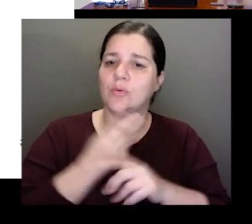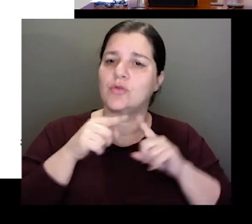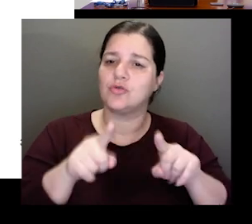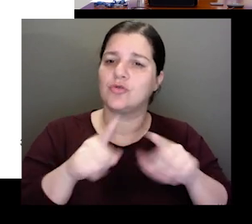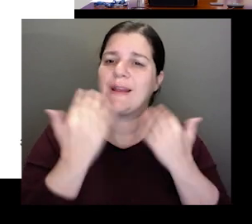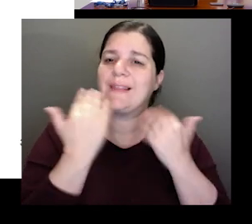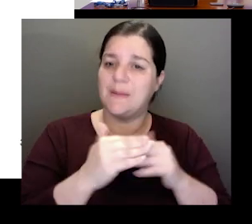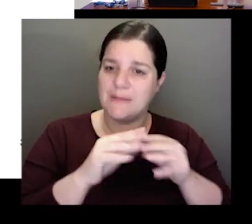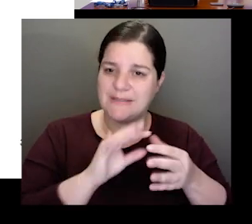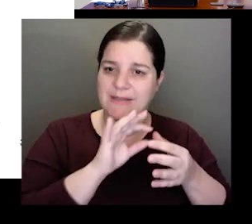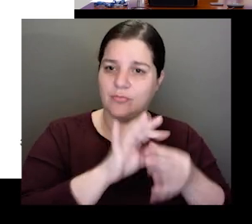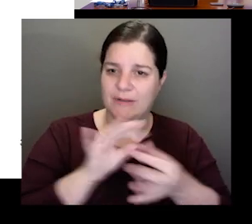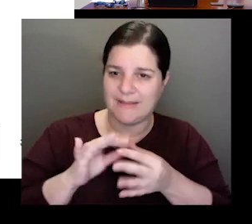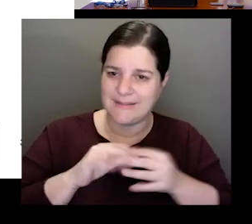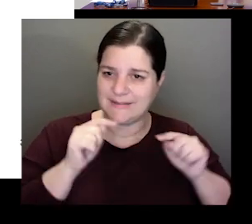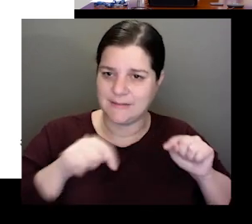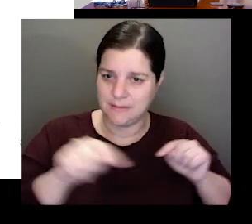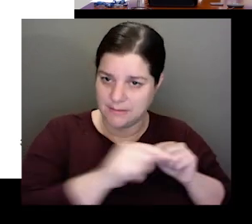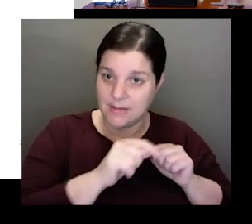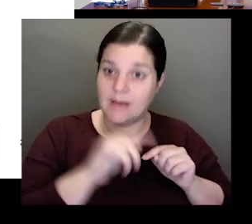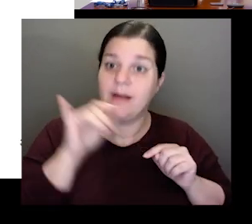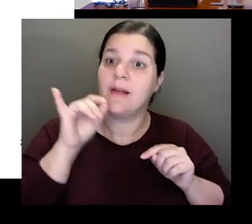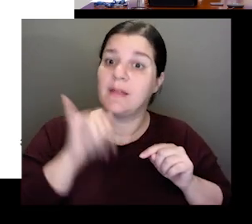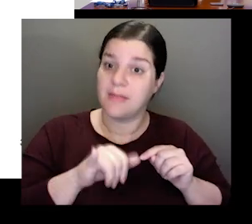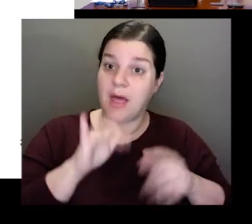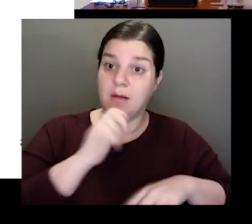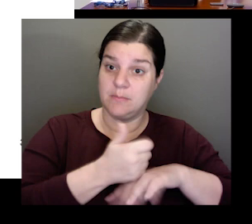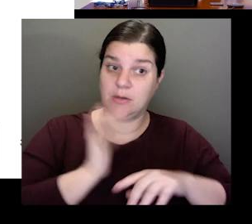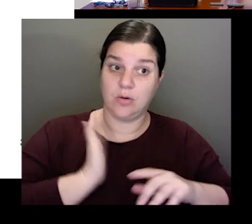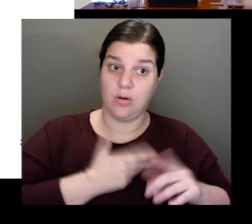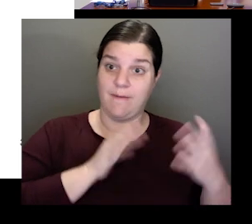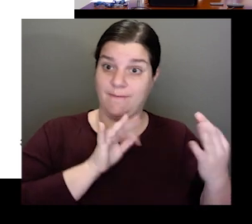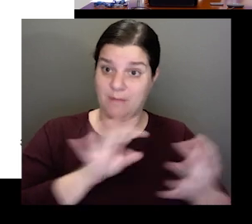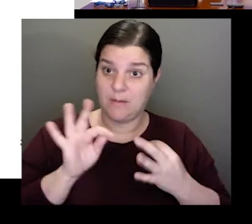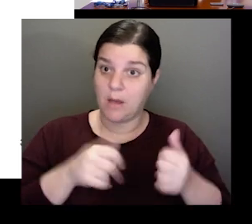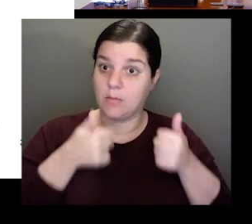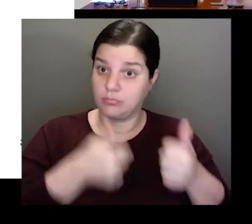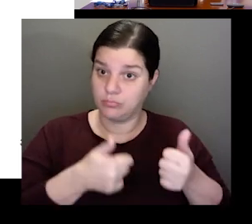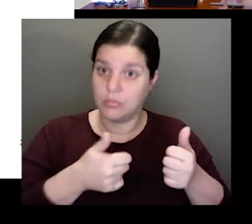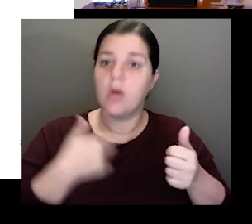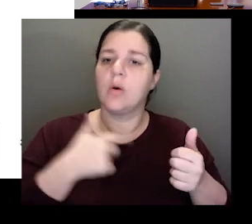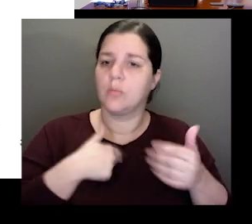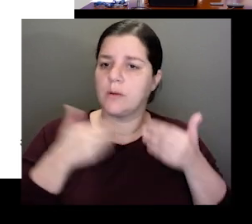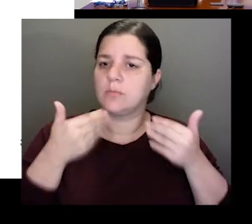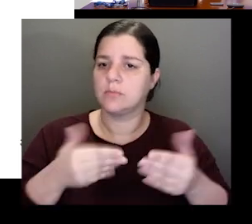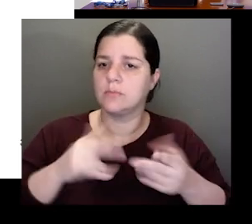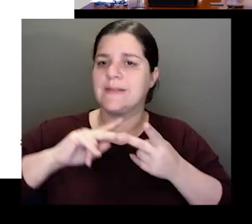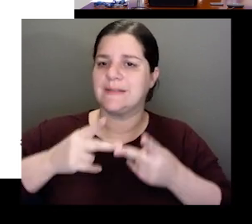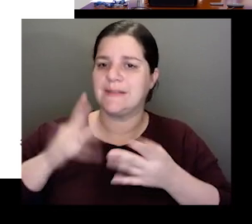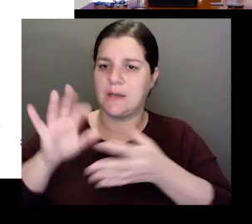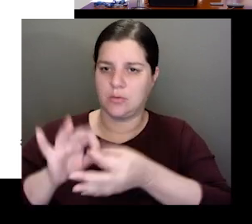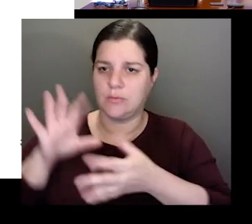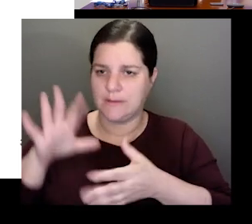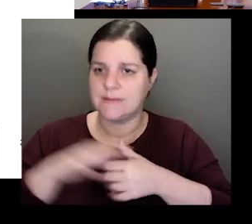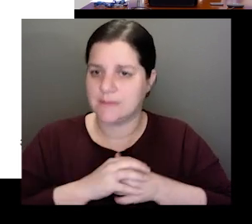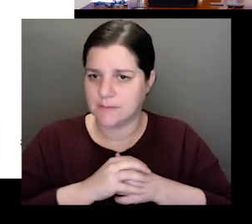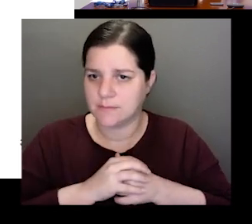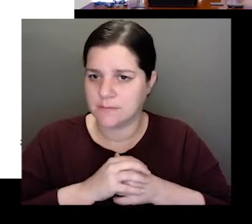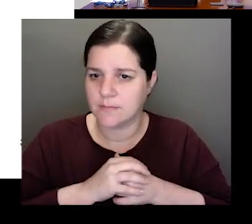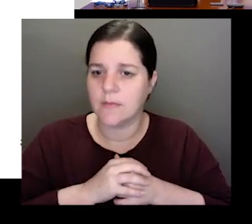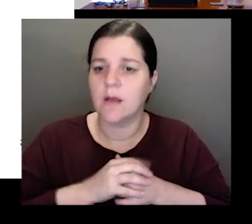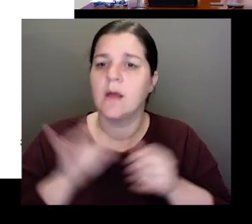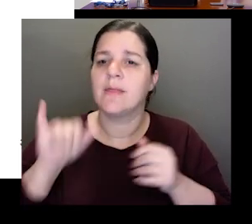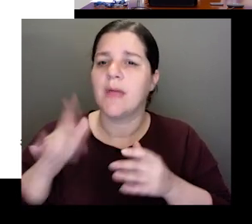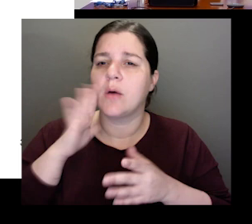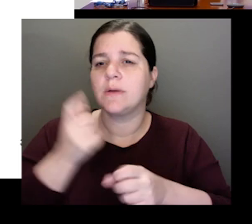with improvements informed by the positive feedback that we've received. CISA plans for the second SAFE release to occur in the new calendar